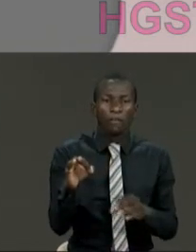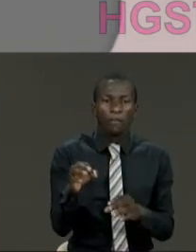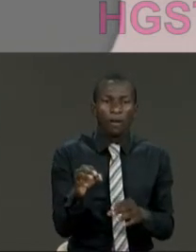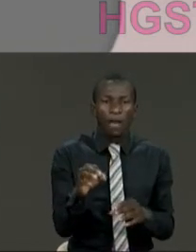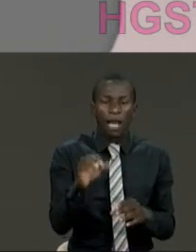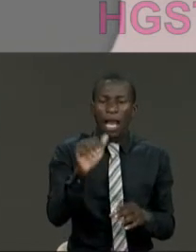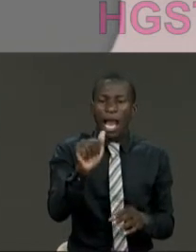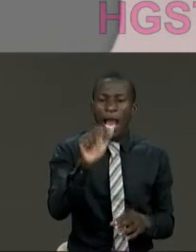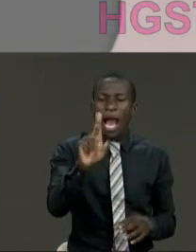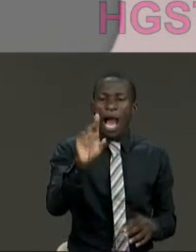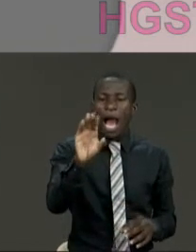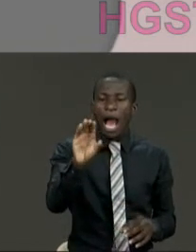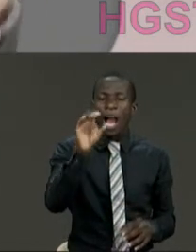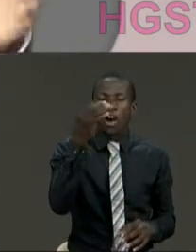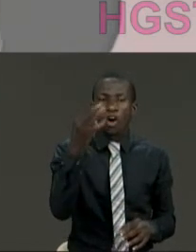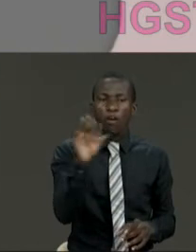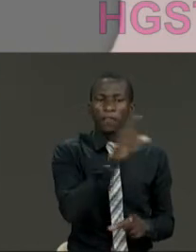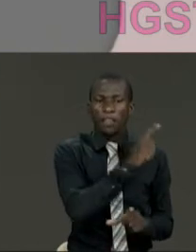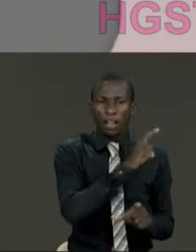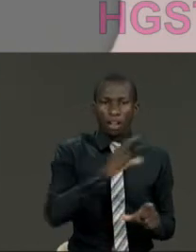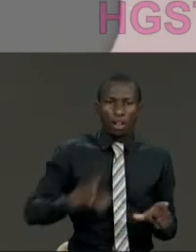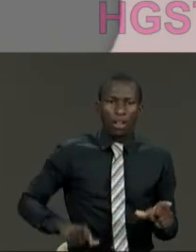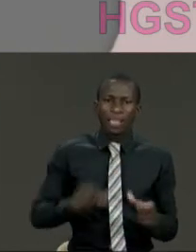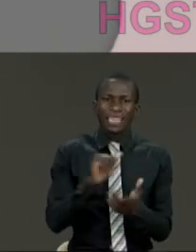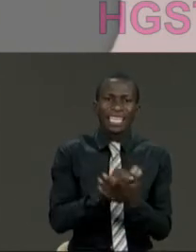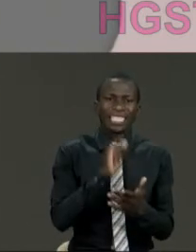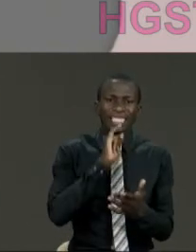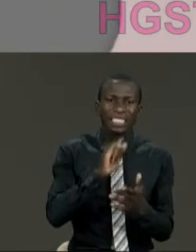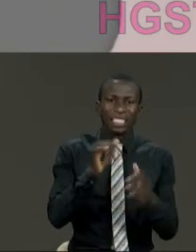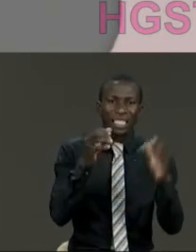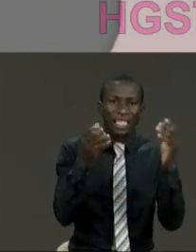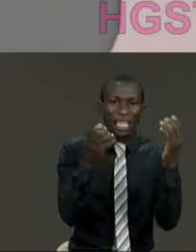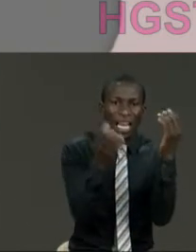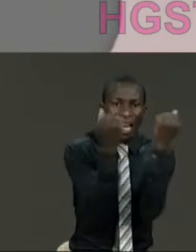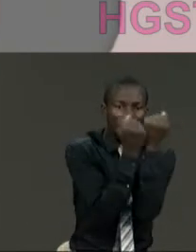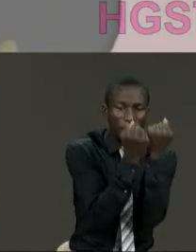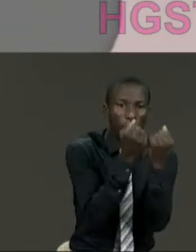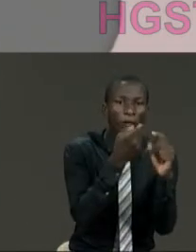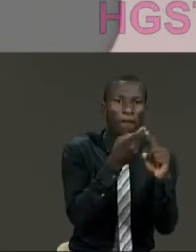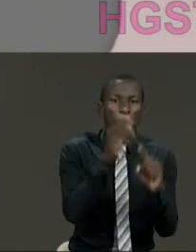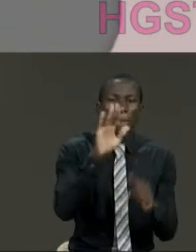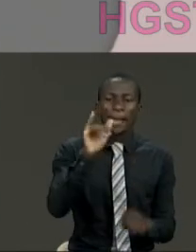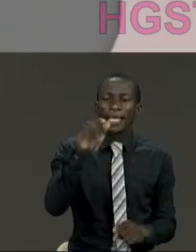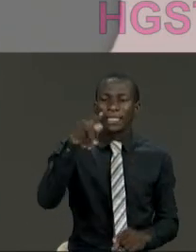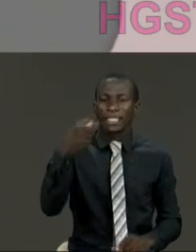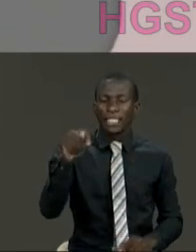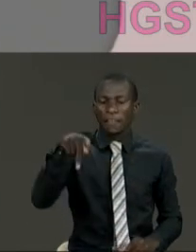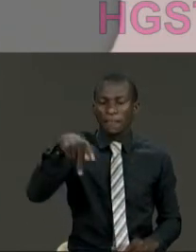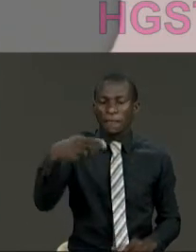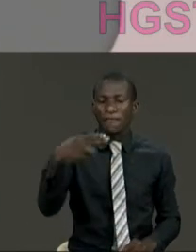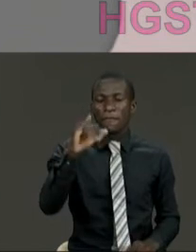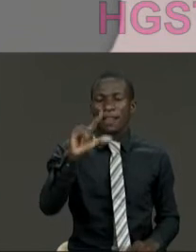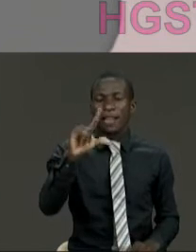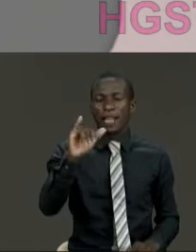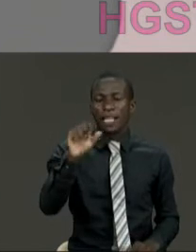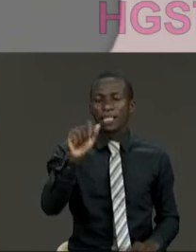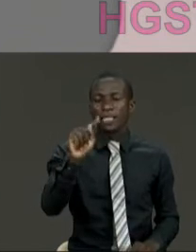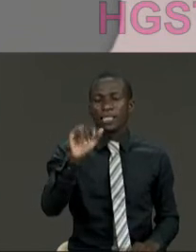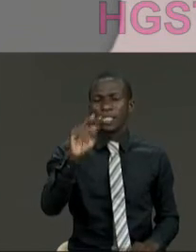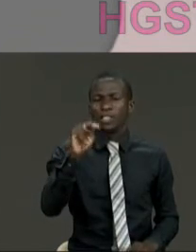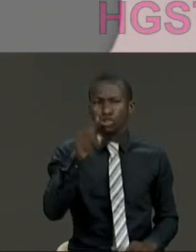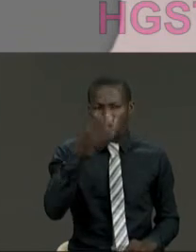the ark of the Lord that was first captured by the Philistines, and then he started killing them, he sent plague to them. You know